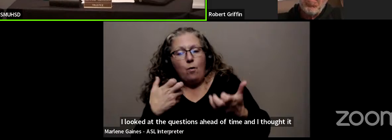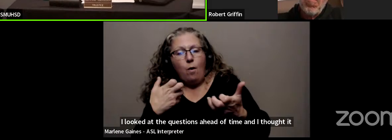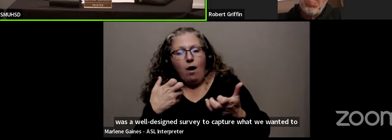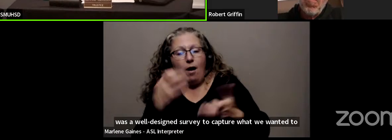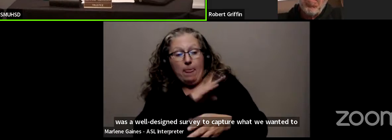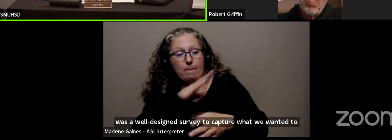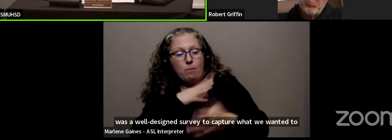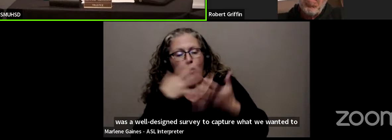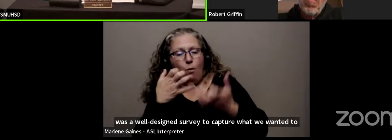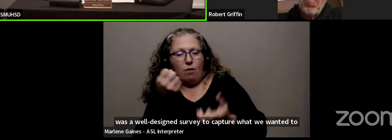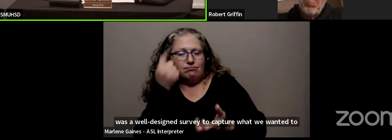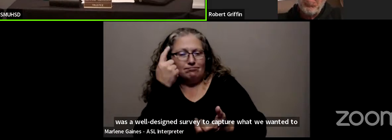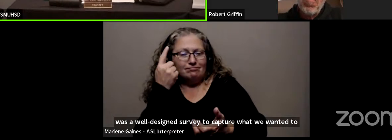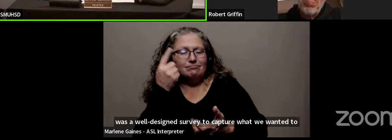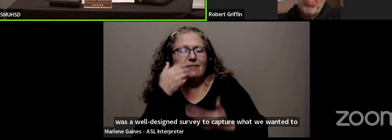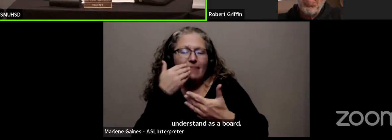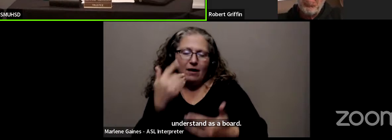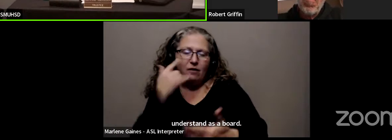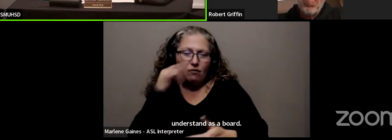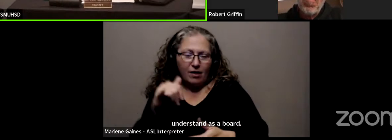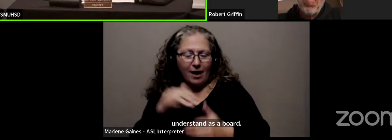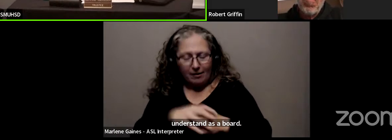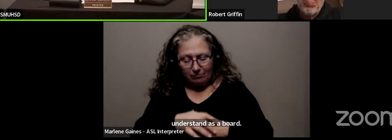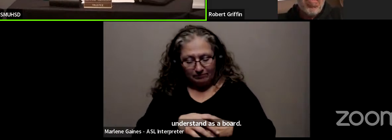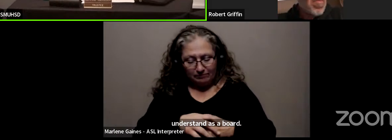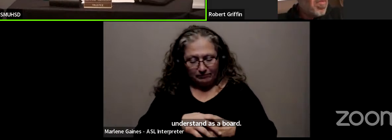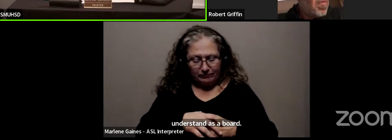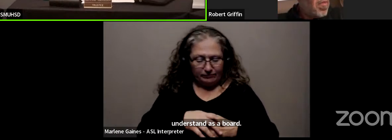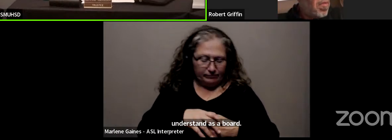board. So thank you for that. I